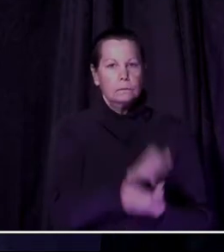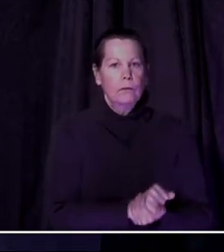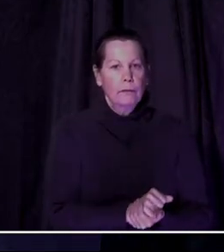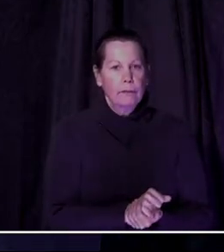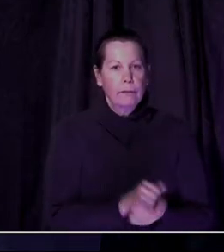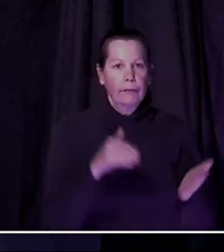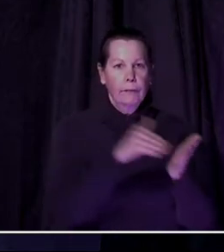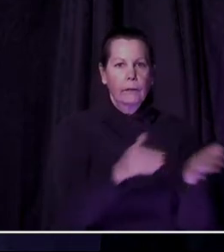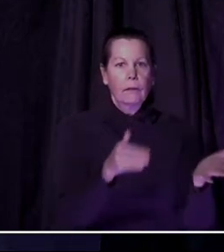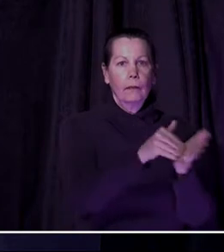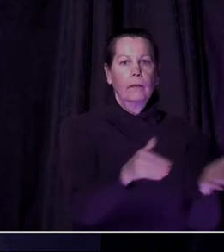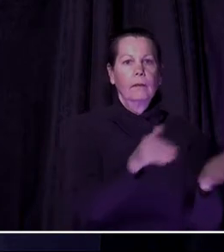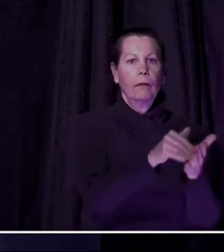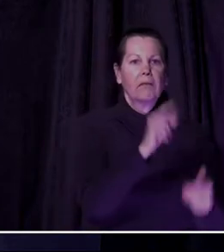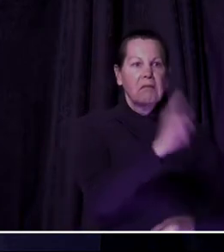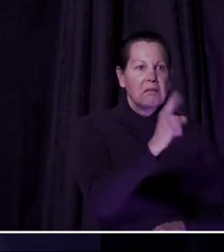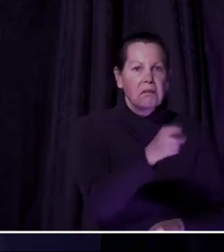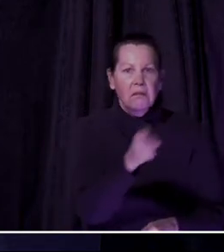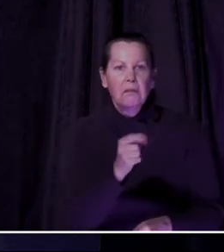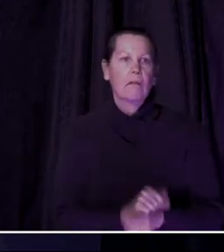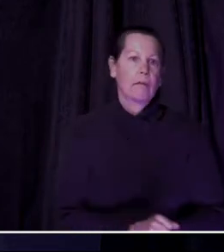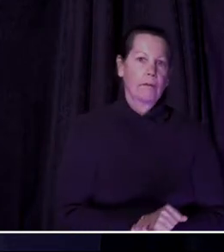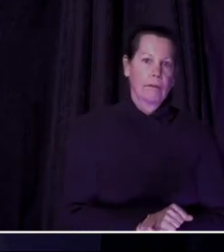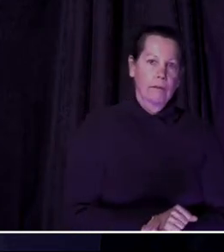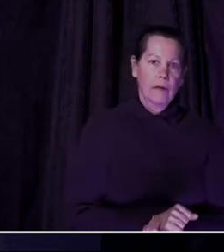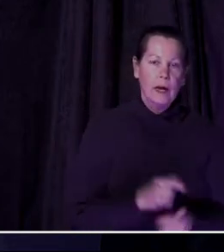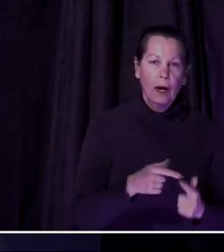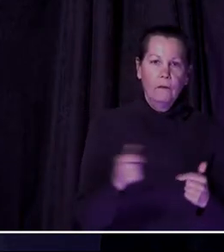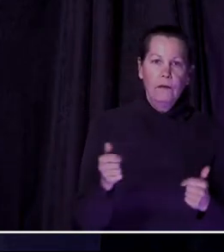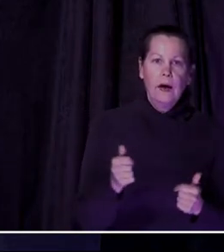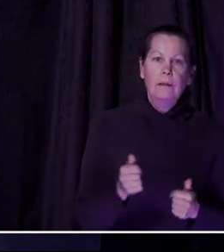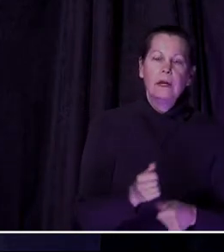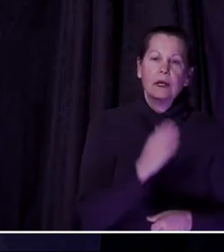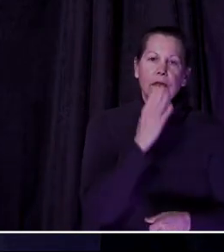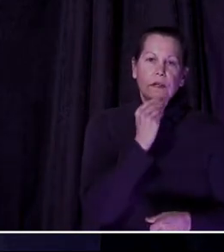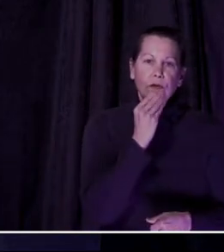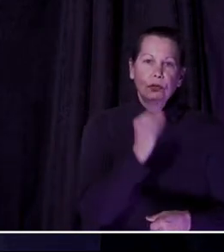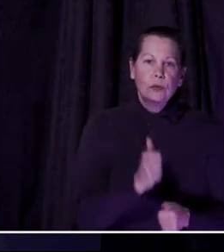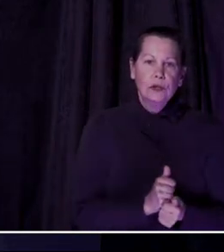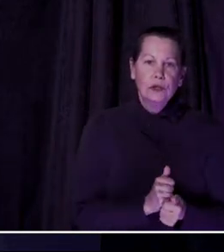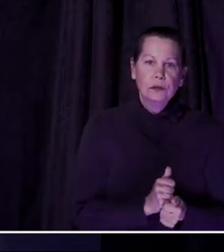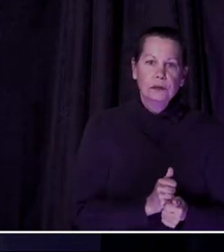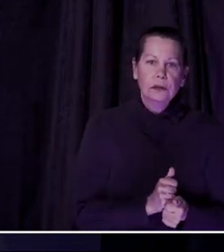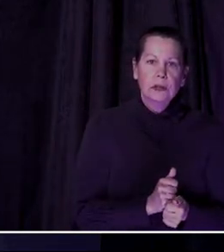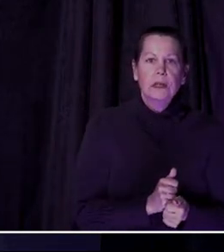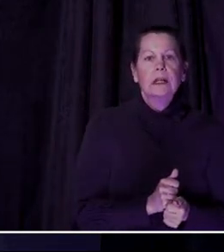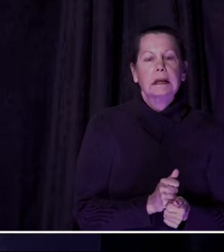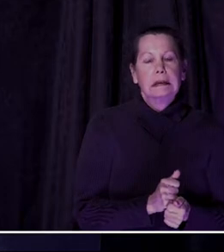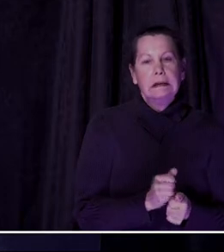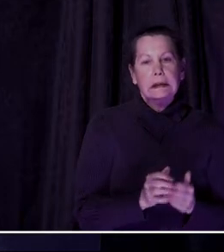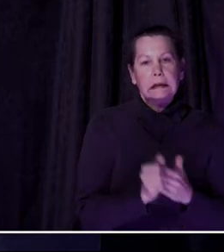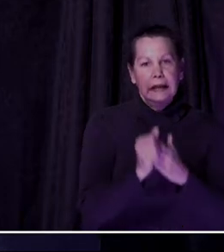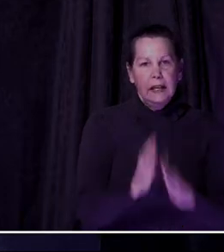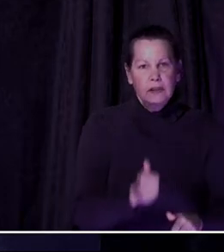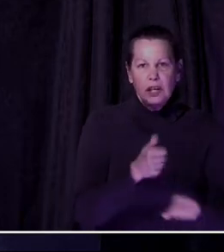lie after lie after lie from the Jewish leadership and also from the